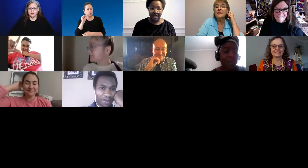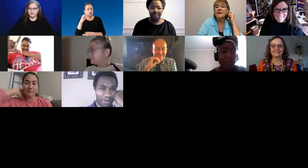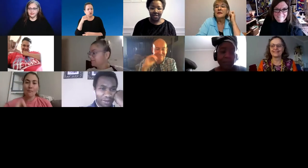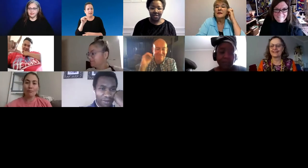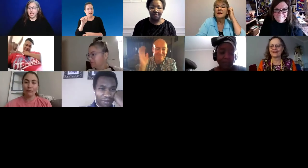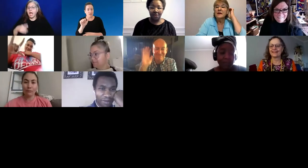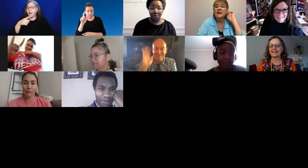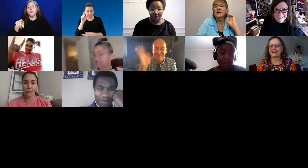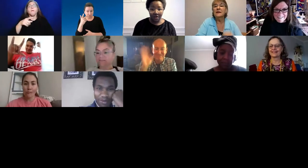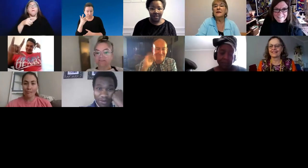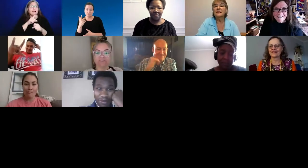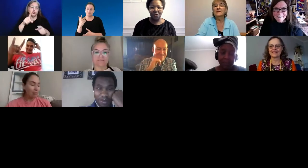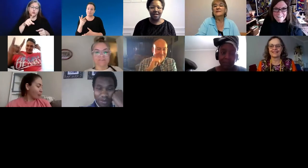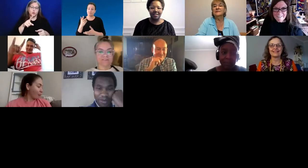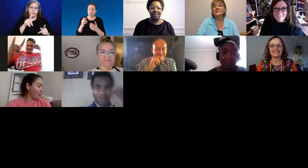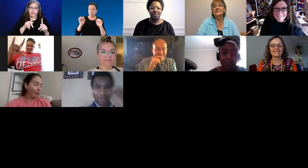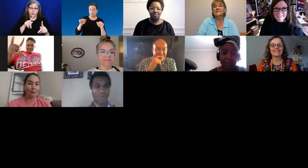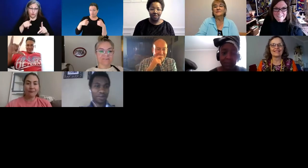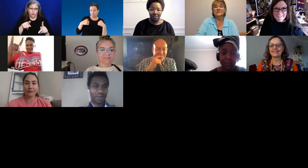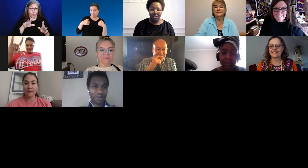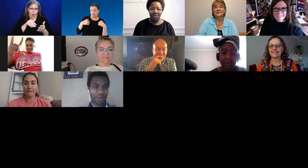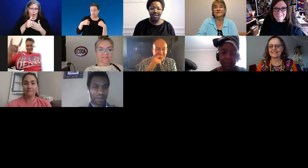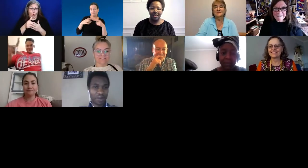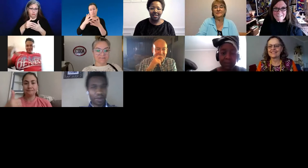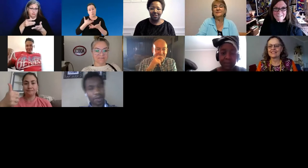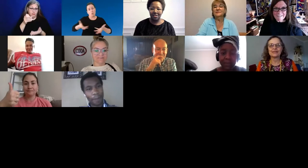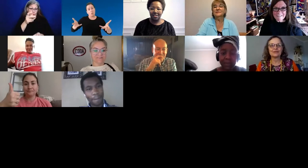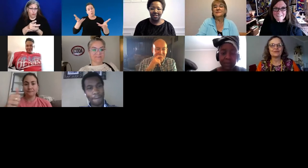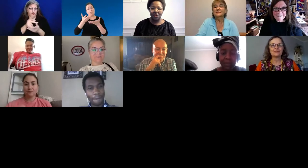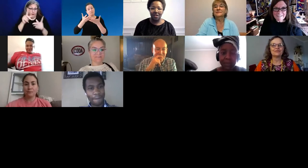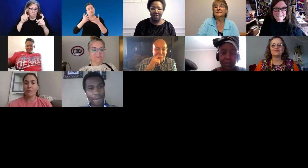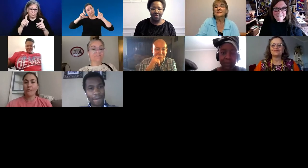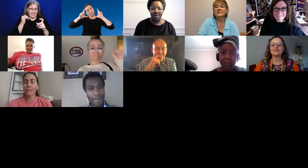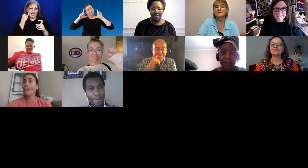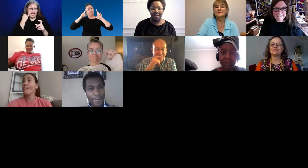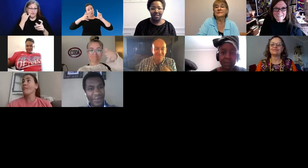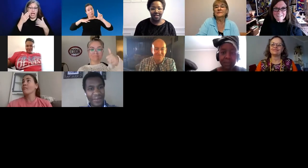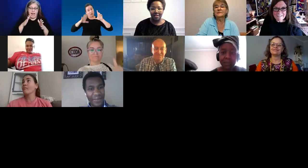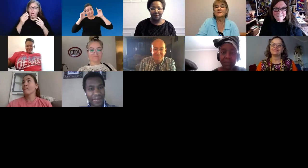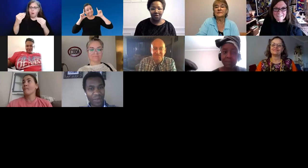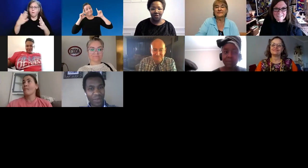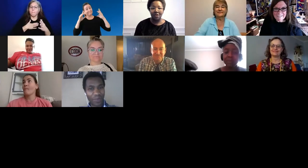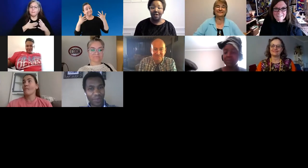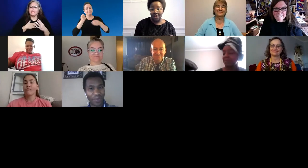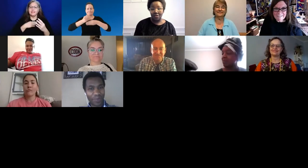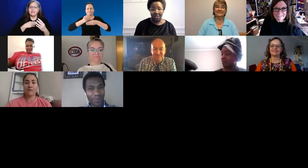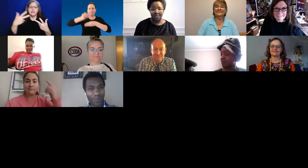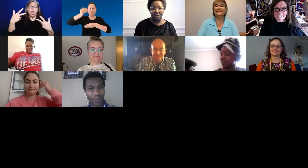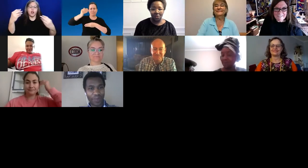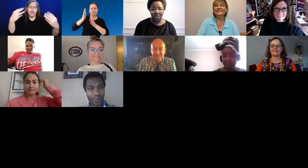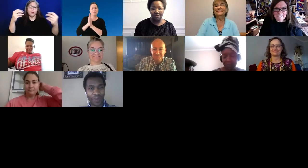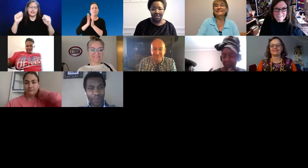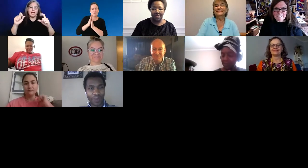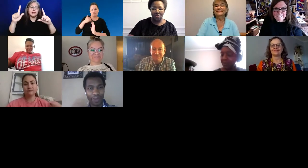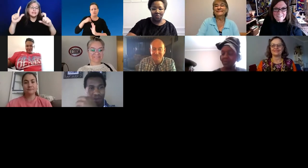can I get a picture of you all if you want to be on the picture? Can you just turn on your camera and then we can take the photo and we'll share